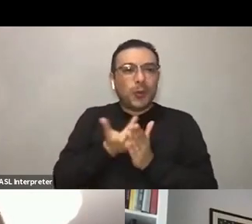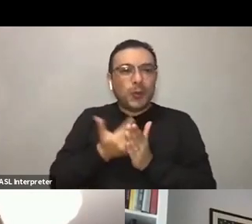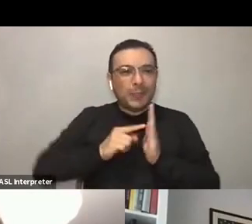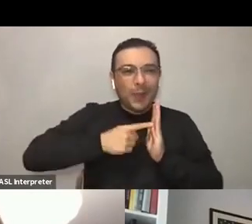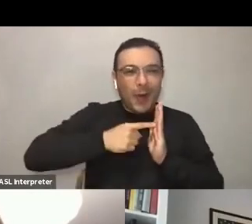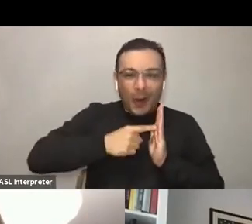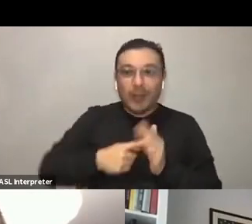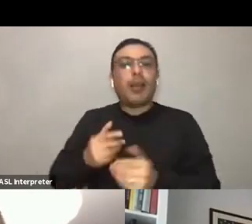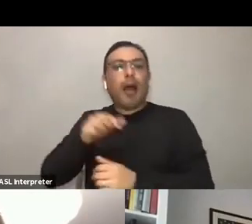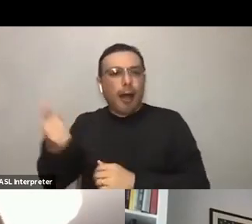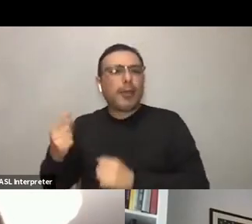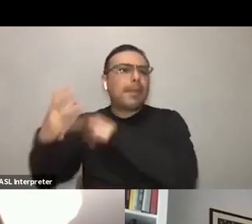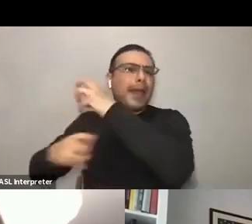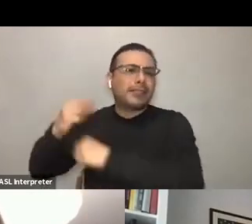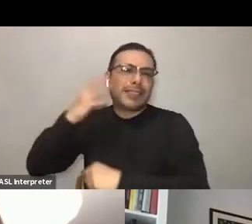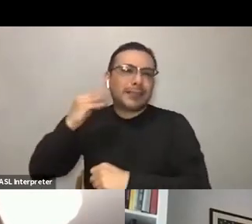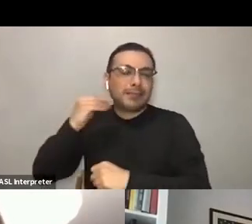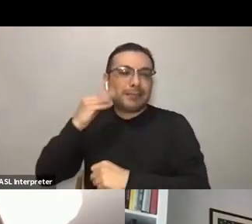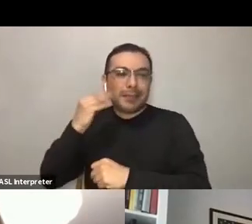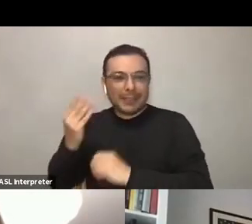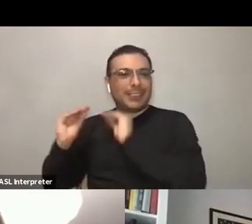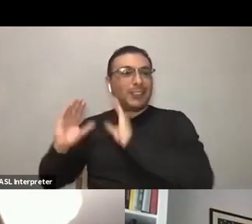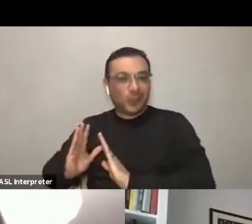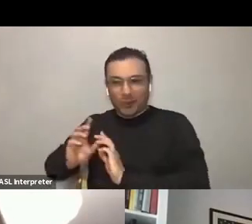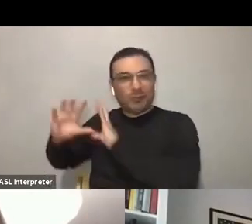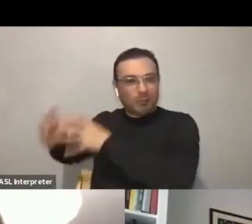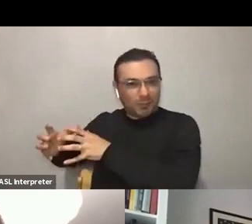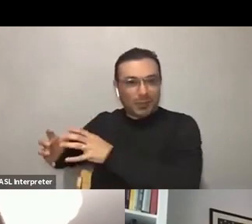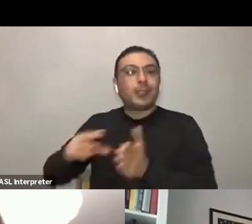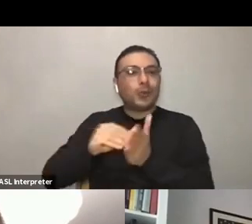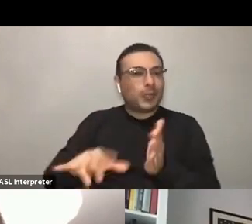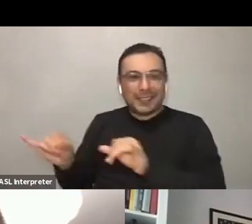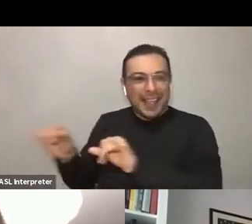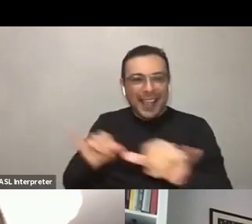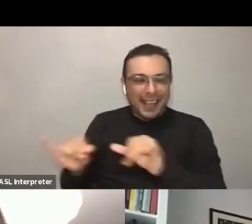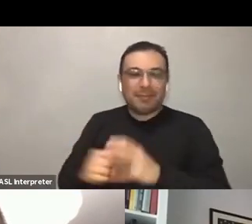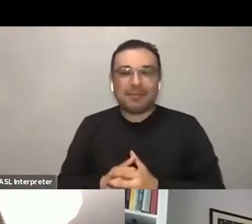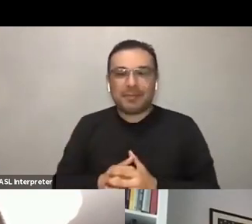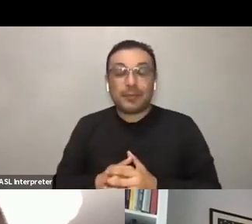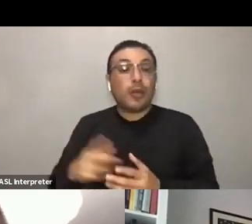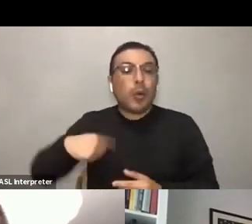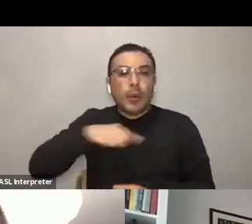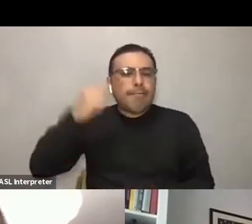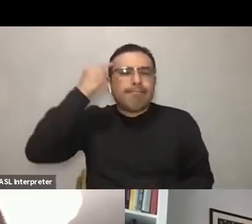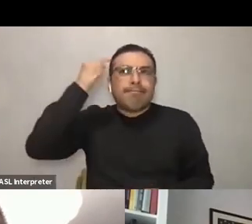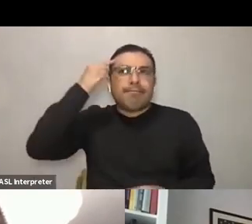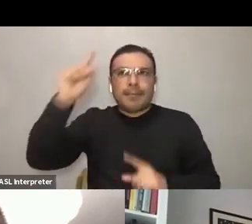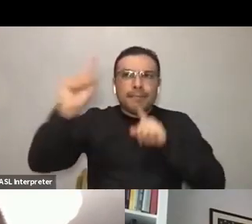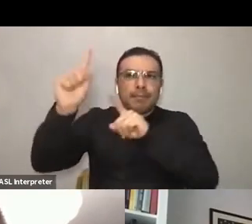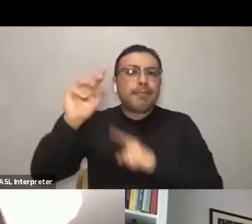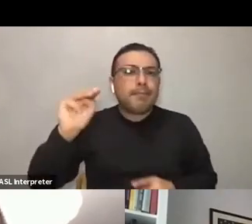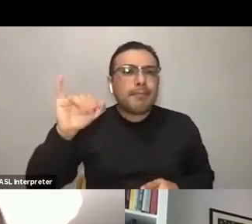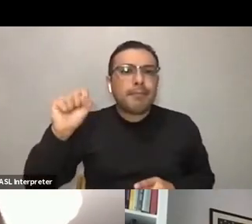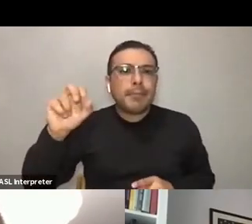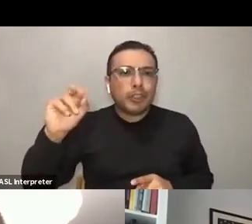all our work around this area is rooted in mission. Again, what is our mission? How do we stay true to that mission? And how do we reach the most